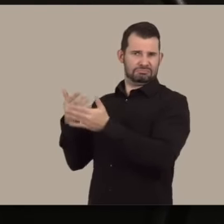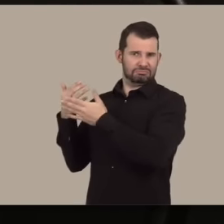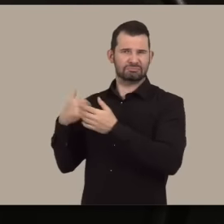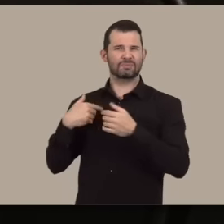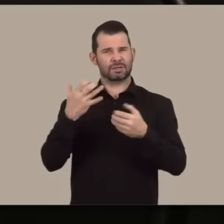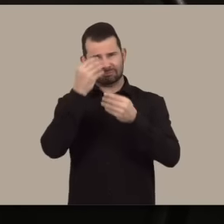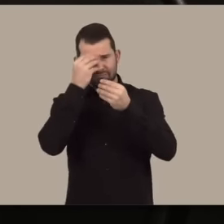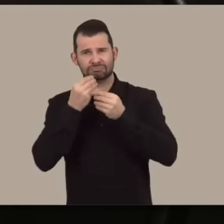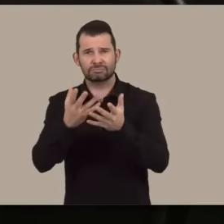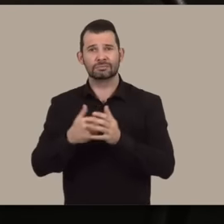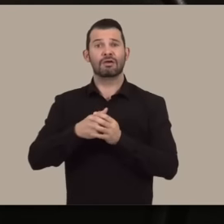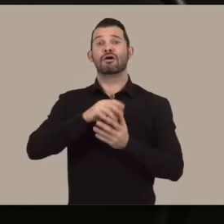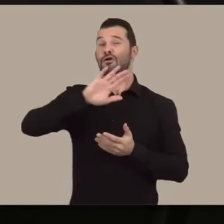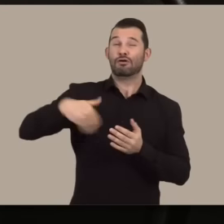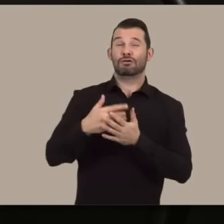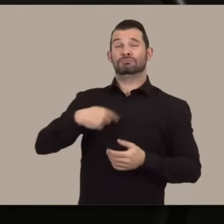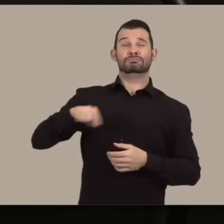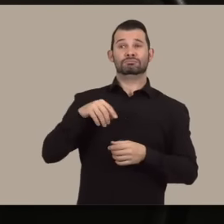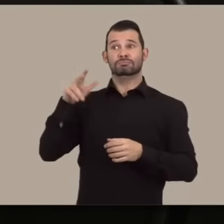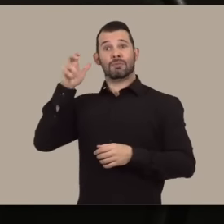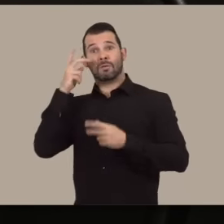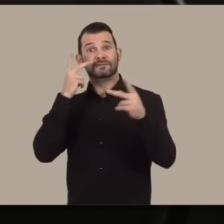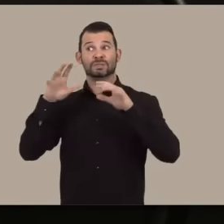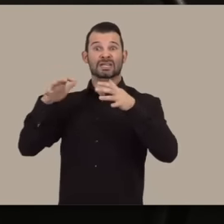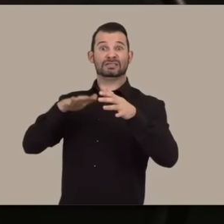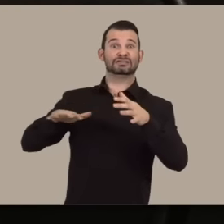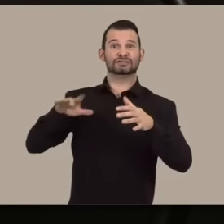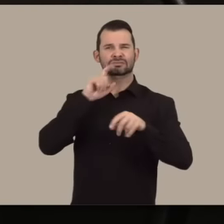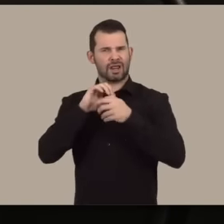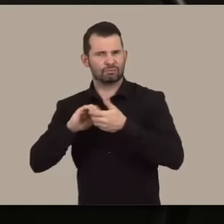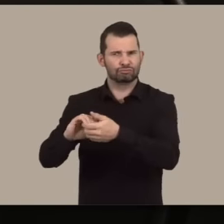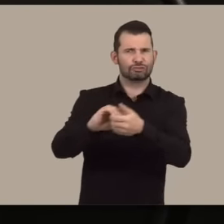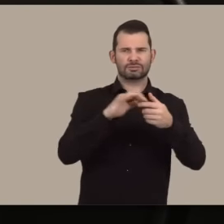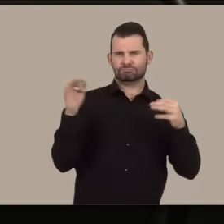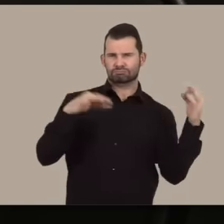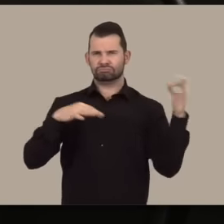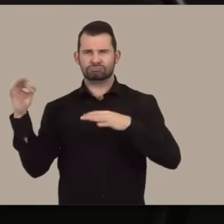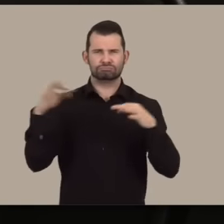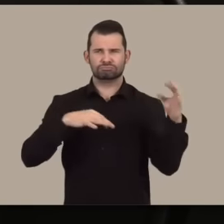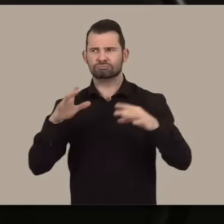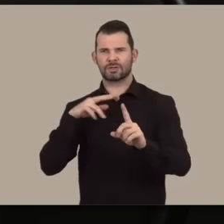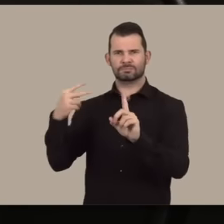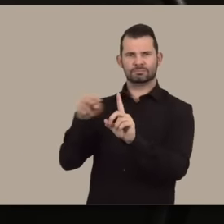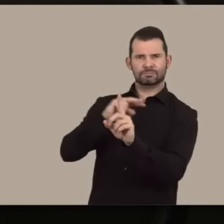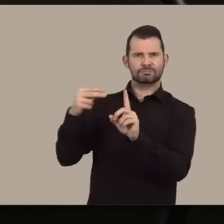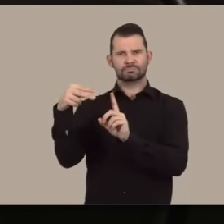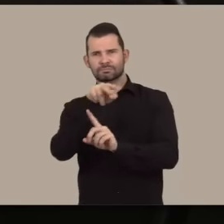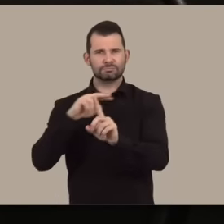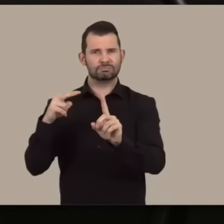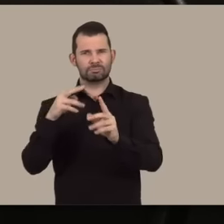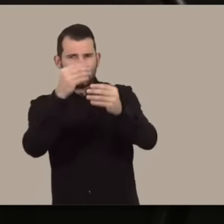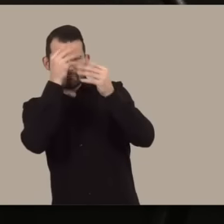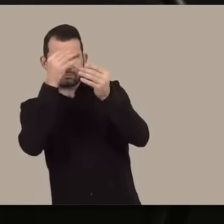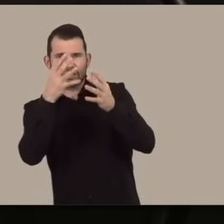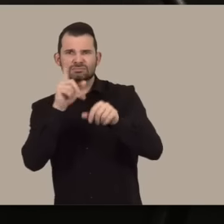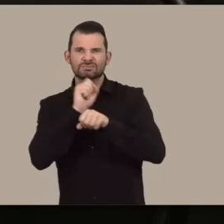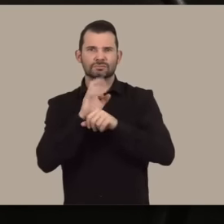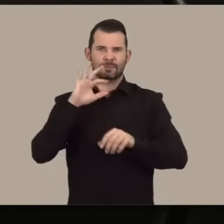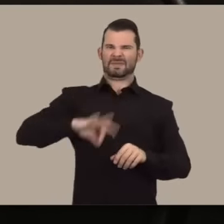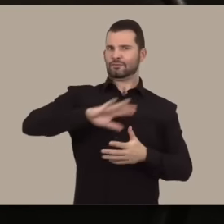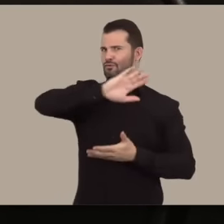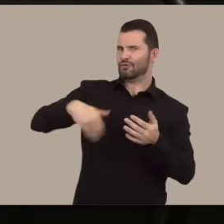Against this backdrop of instability, I also want to tell you that all of us in the audiovisual sector are